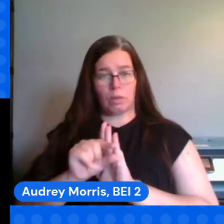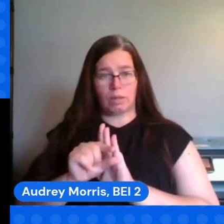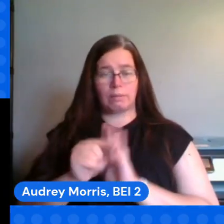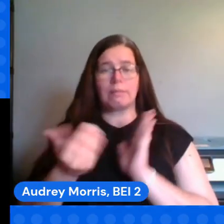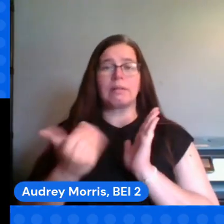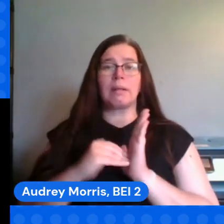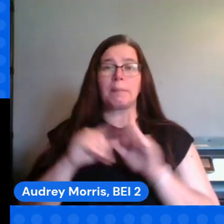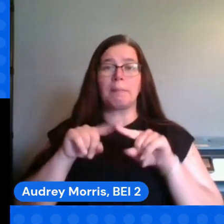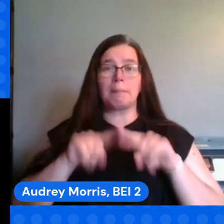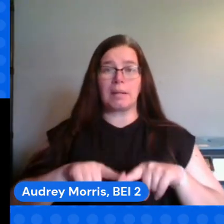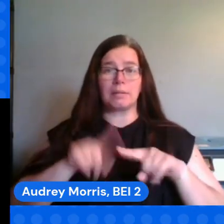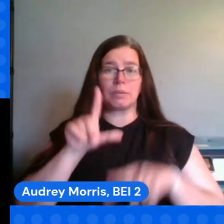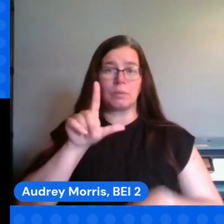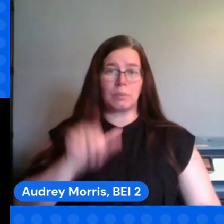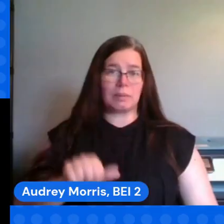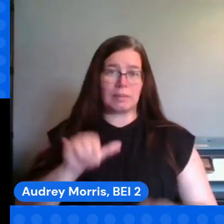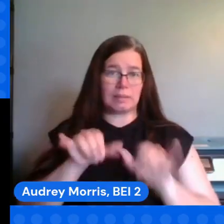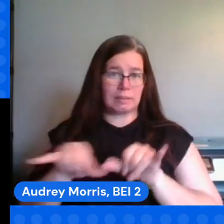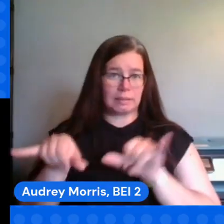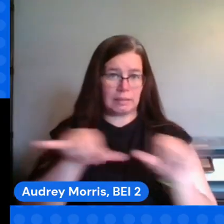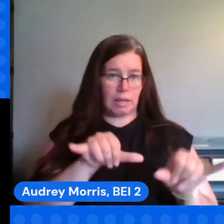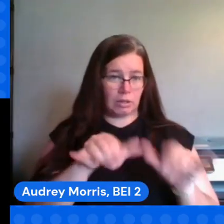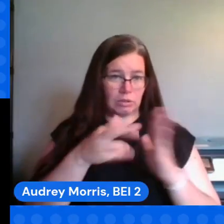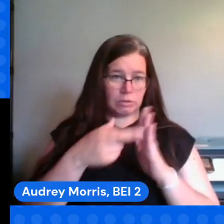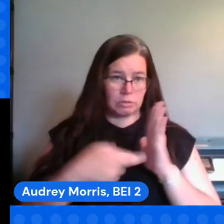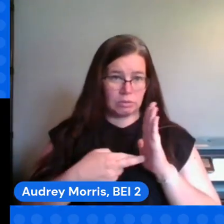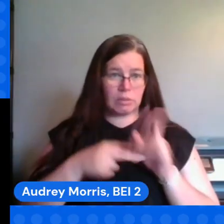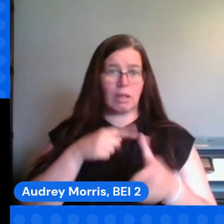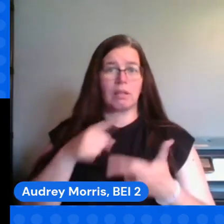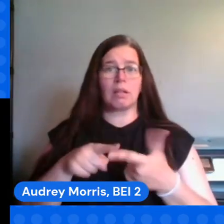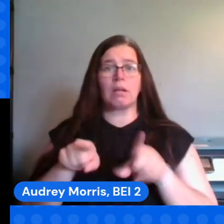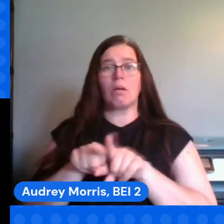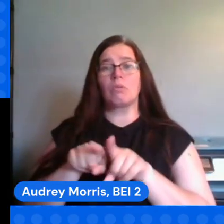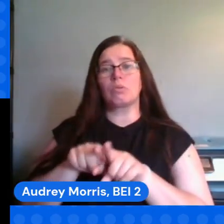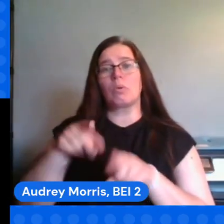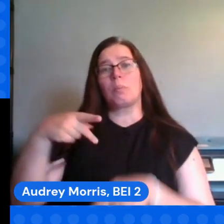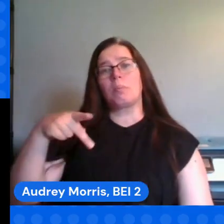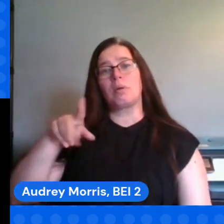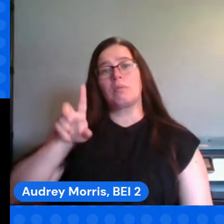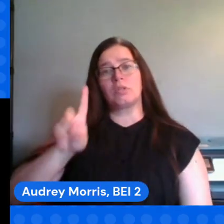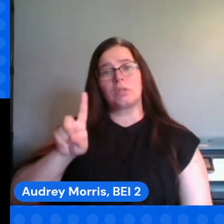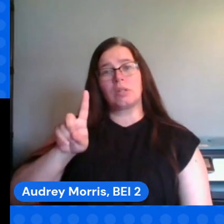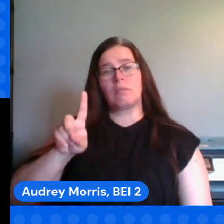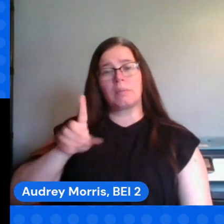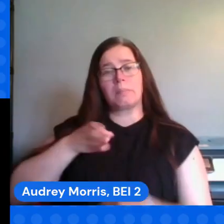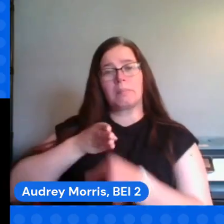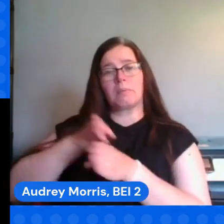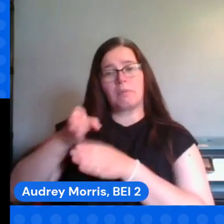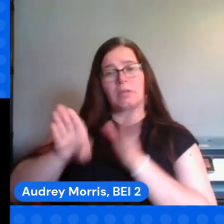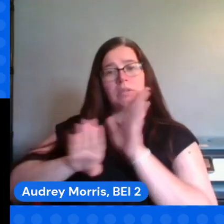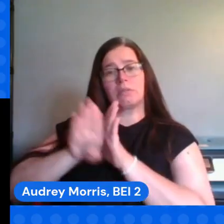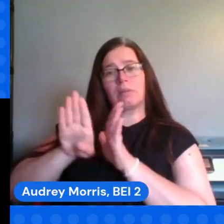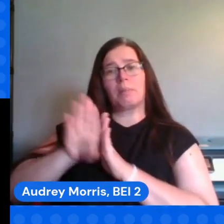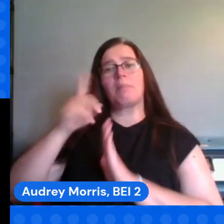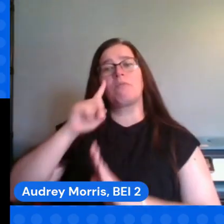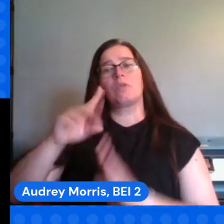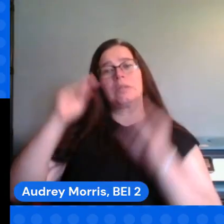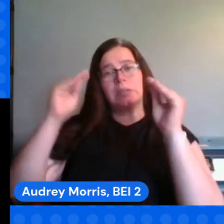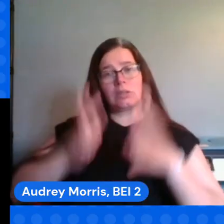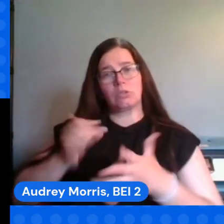on Louisiana standards. And then we also have a professional development component for teachers to help them to